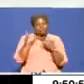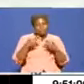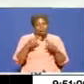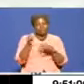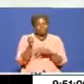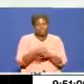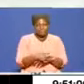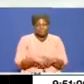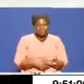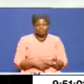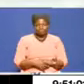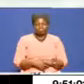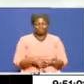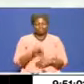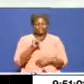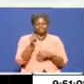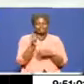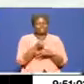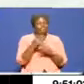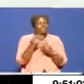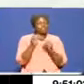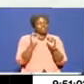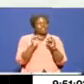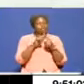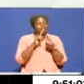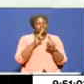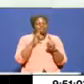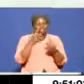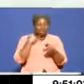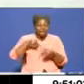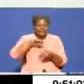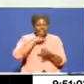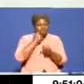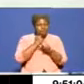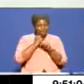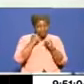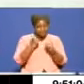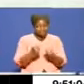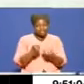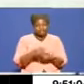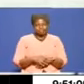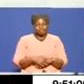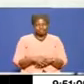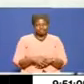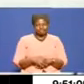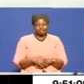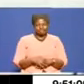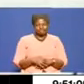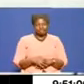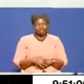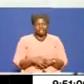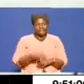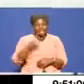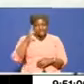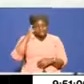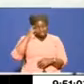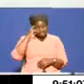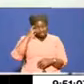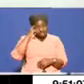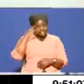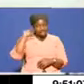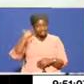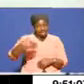hiyo month. All in all ni effort yenye tuliweka ndio imepay. I think mi kila season nakwanga